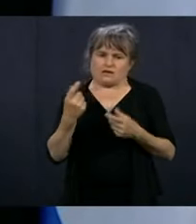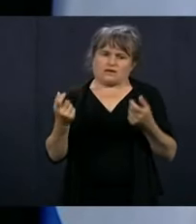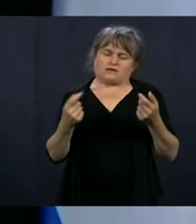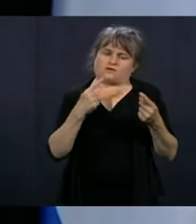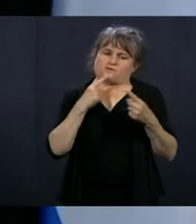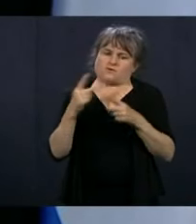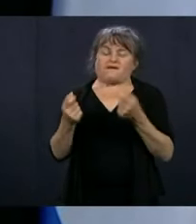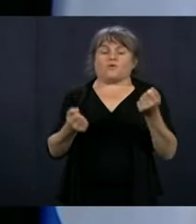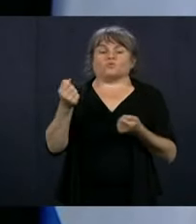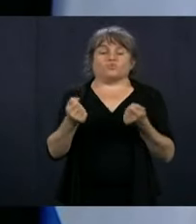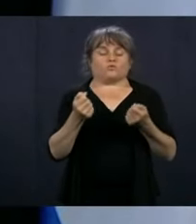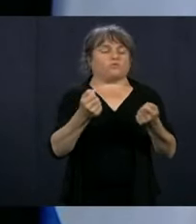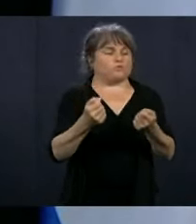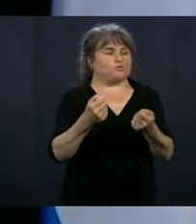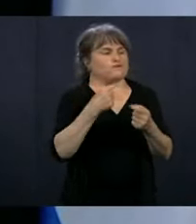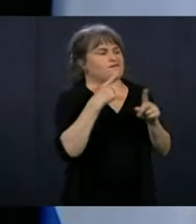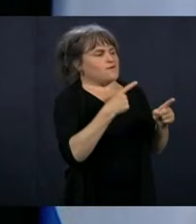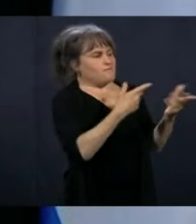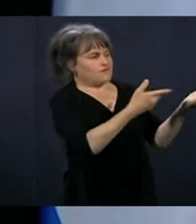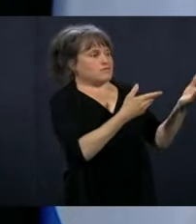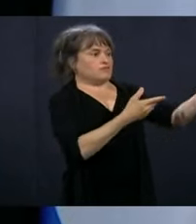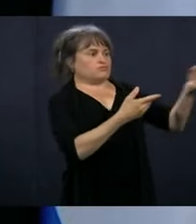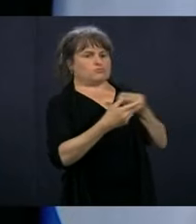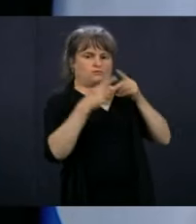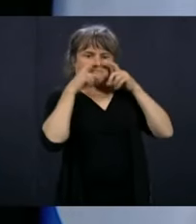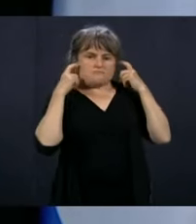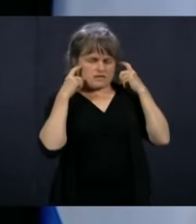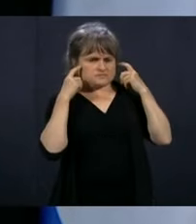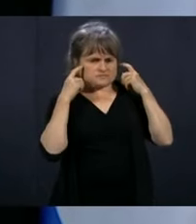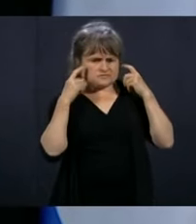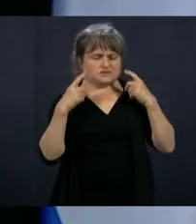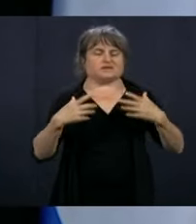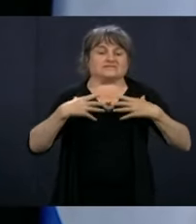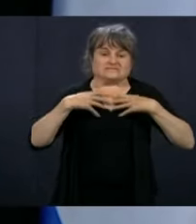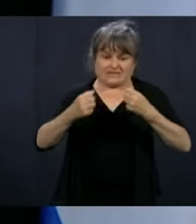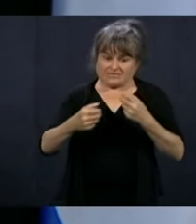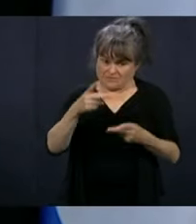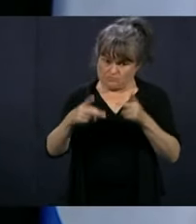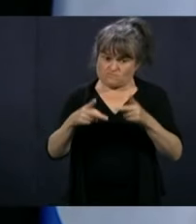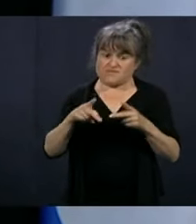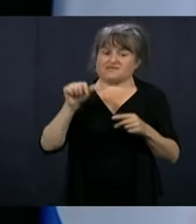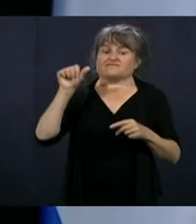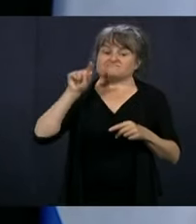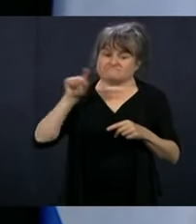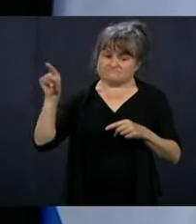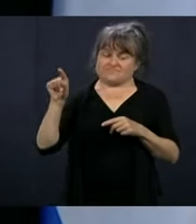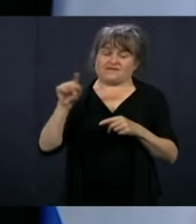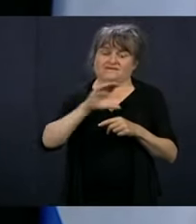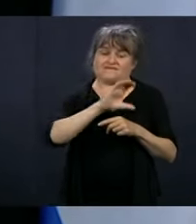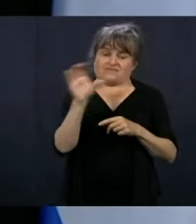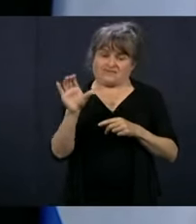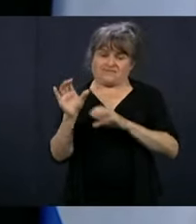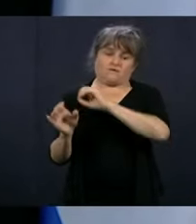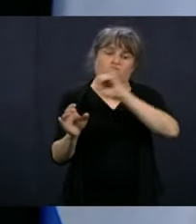order masks when they order food, for example, in a drive-by. Is it